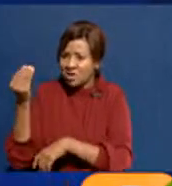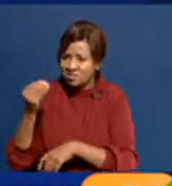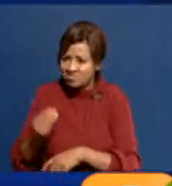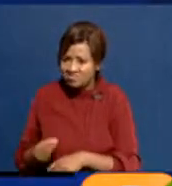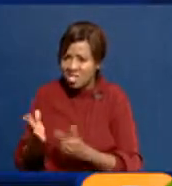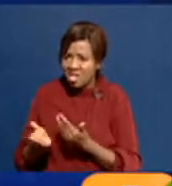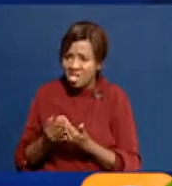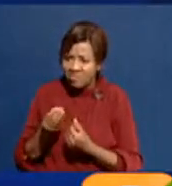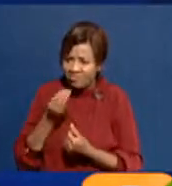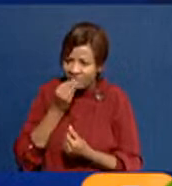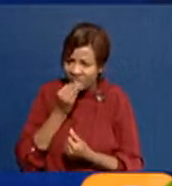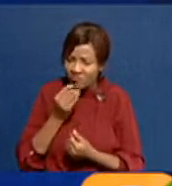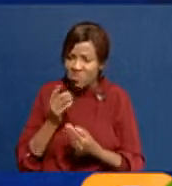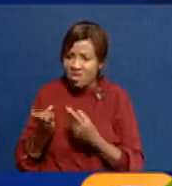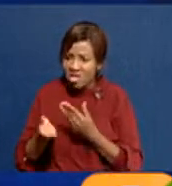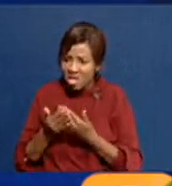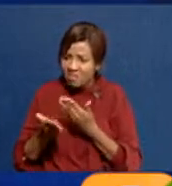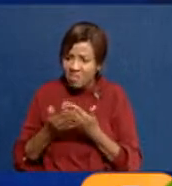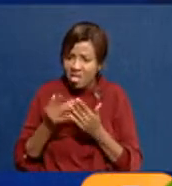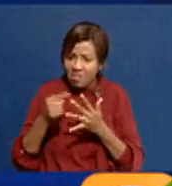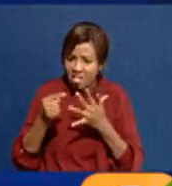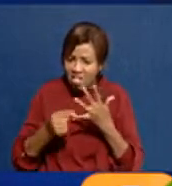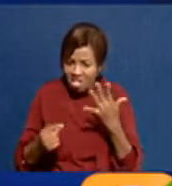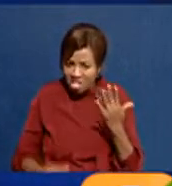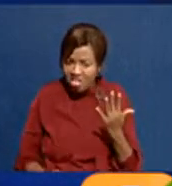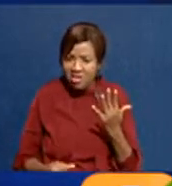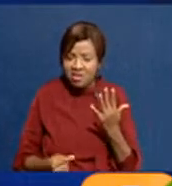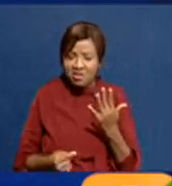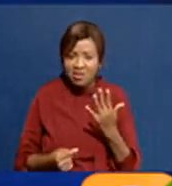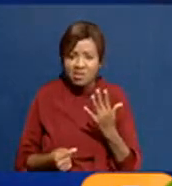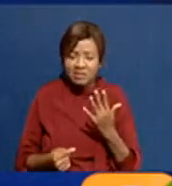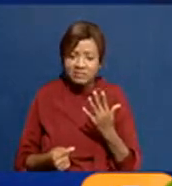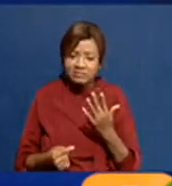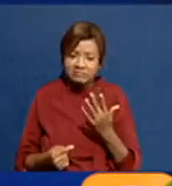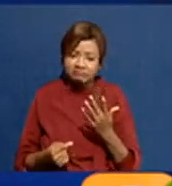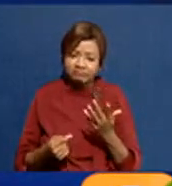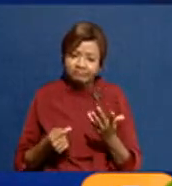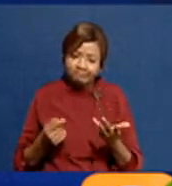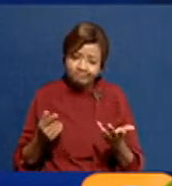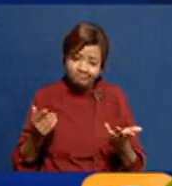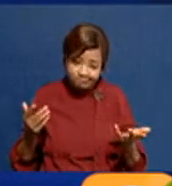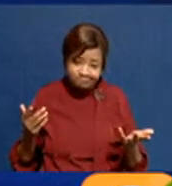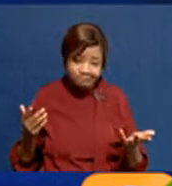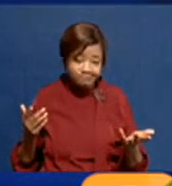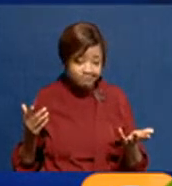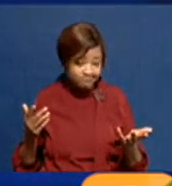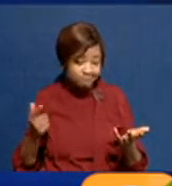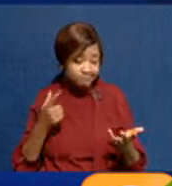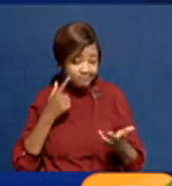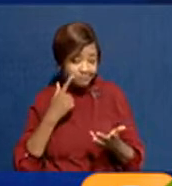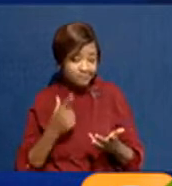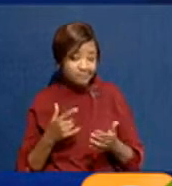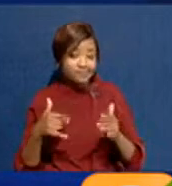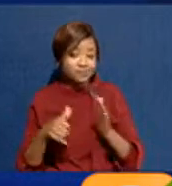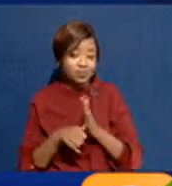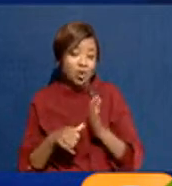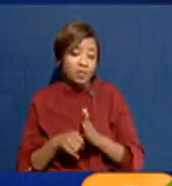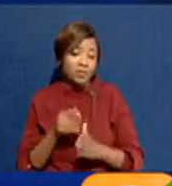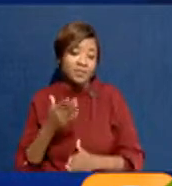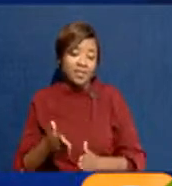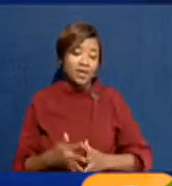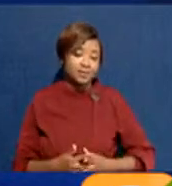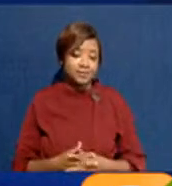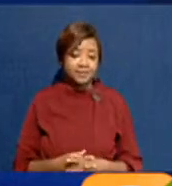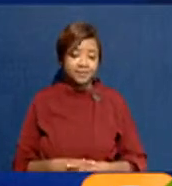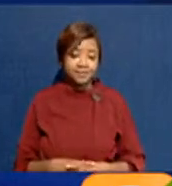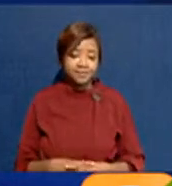on the table, you know, so that etc. I think there's a huge problem. Now, first of all,